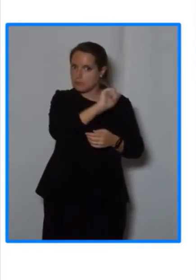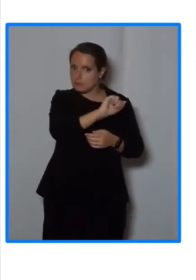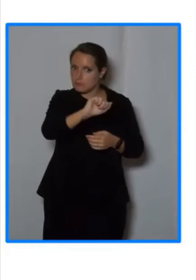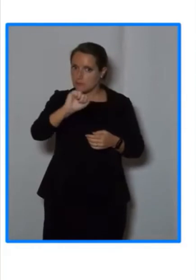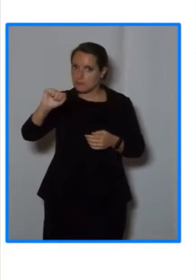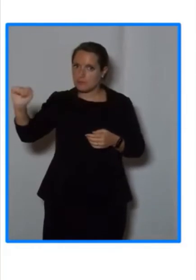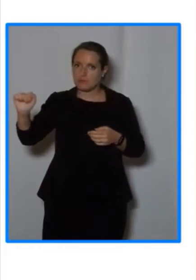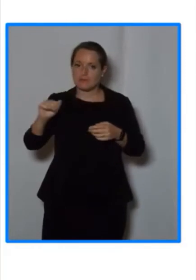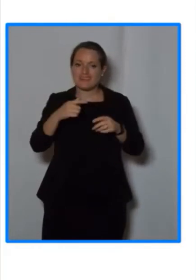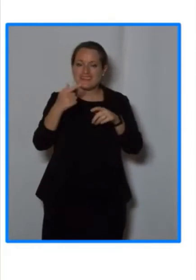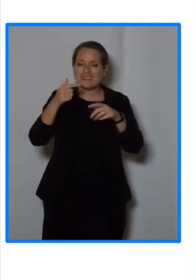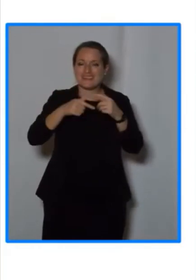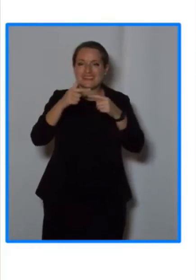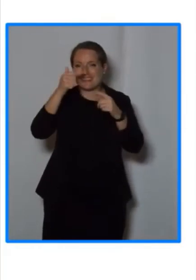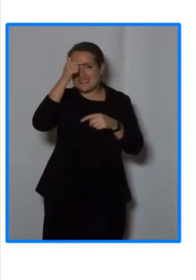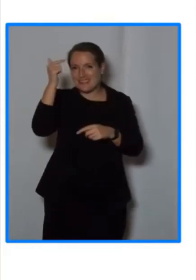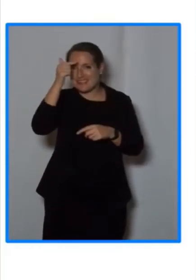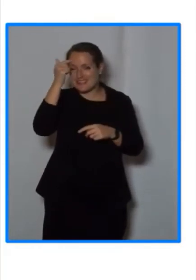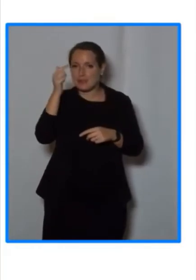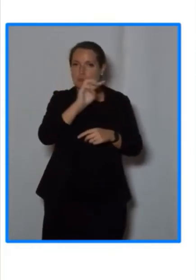well.